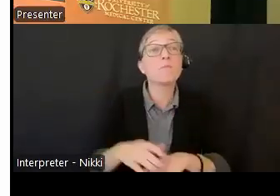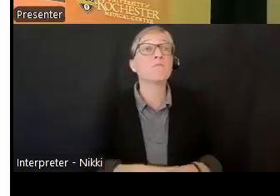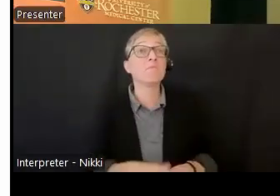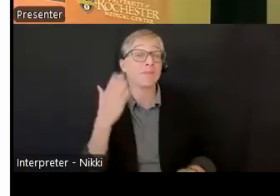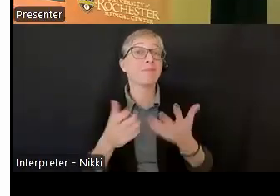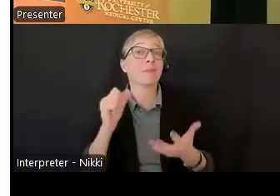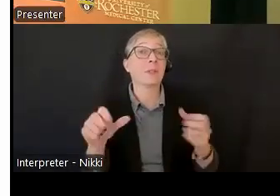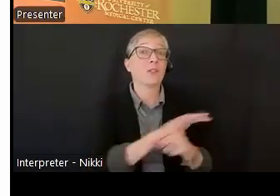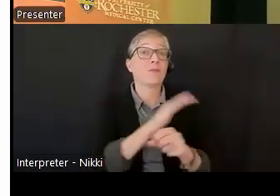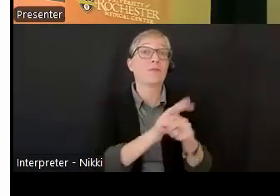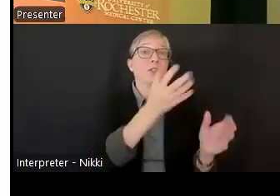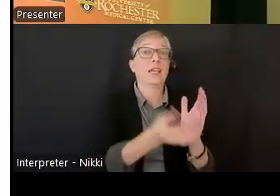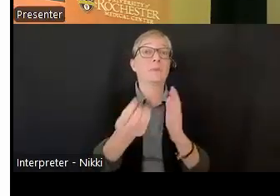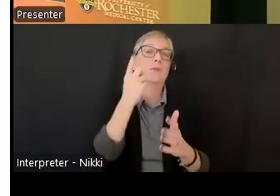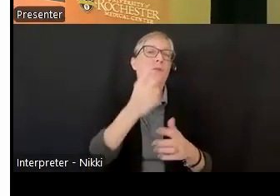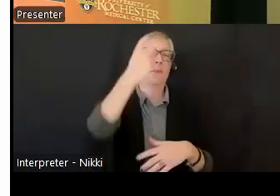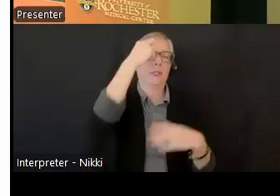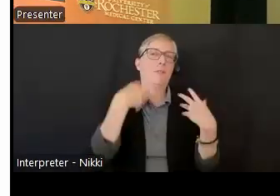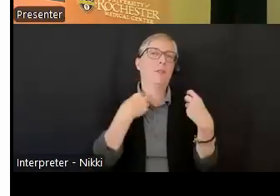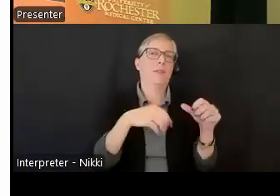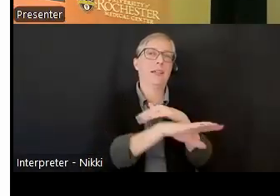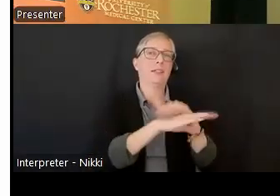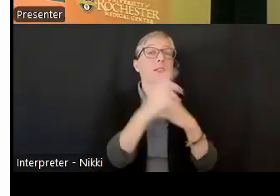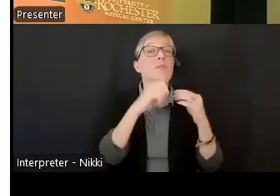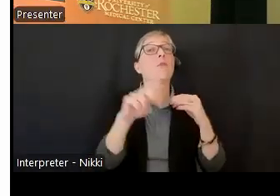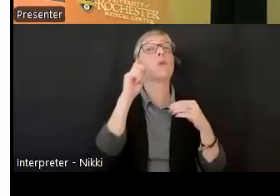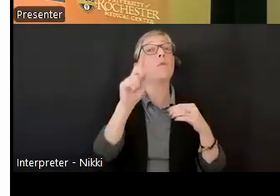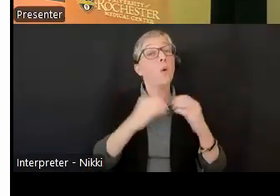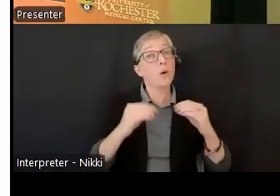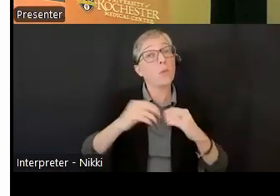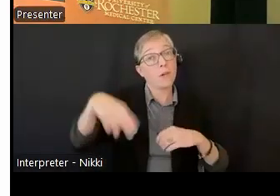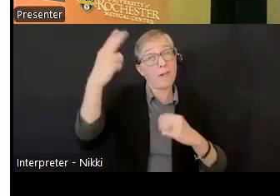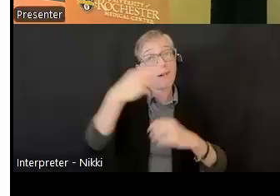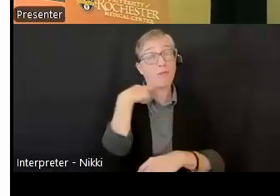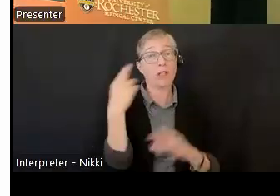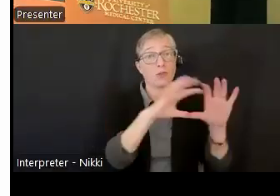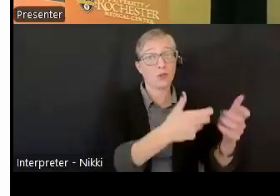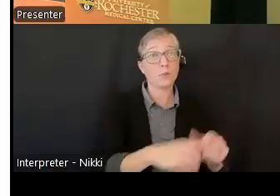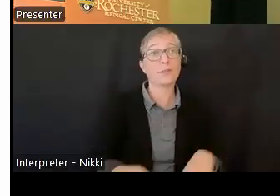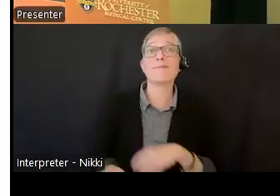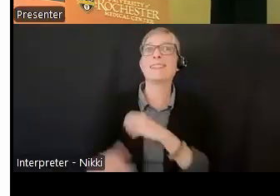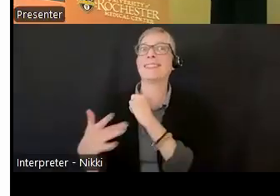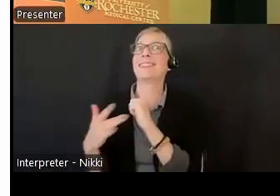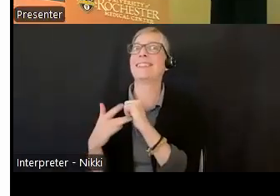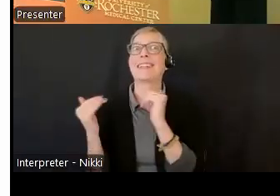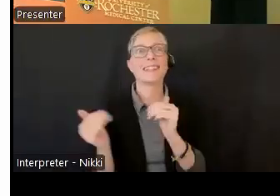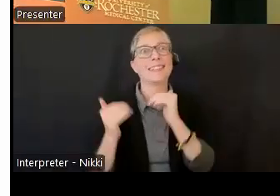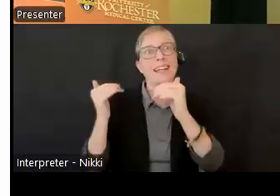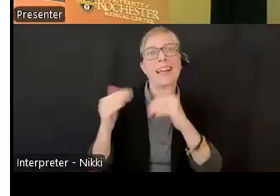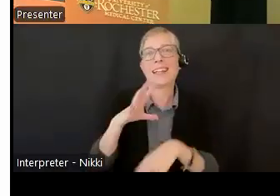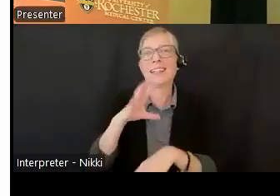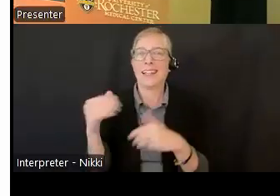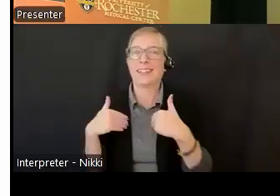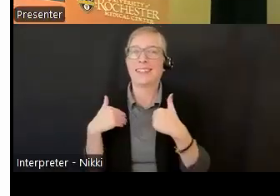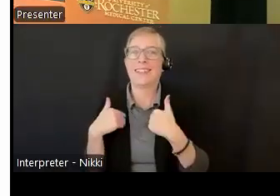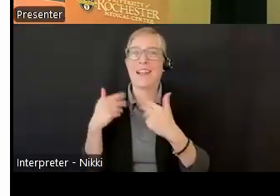in mental health access for high-risk groups, and it's a step toward tech-enhanced, accessible behavioral health care that meets young people where they're